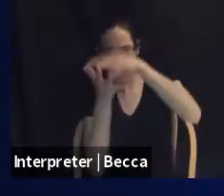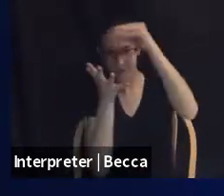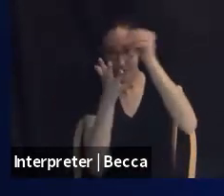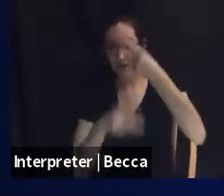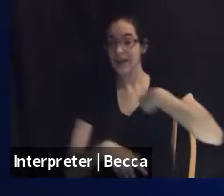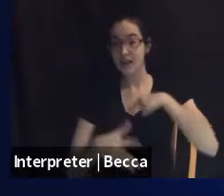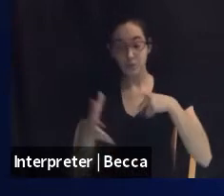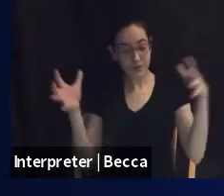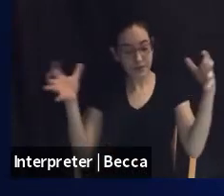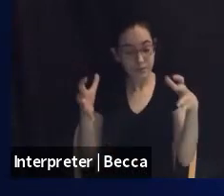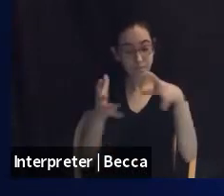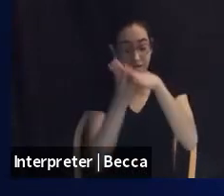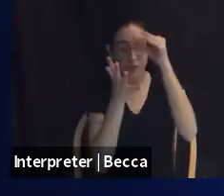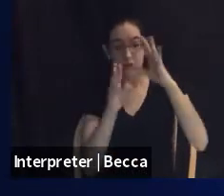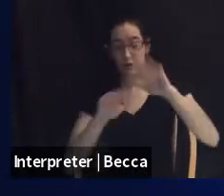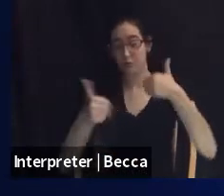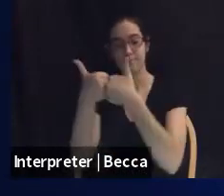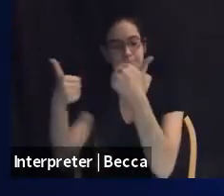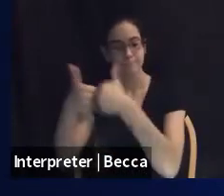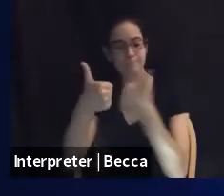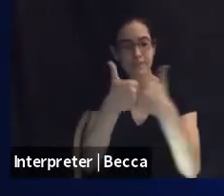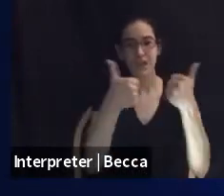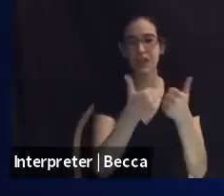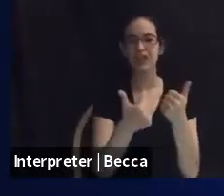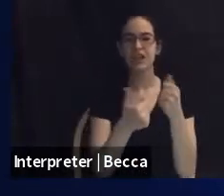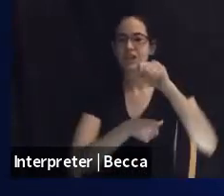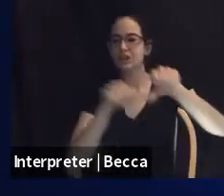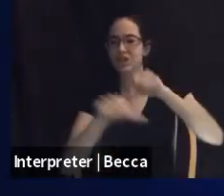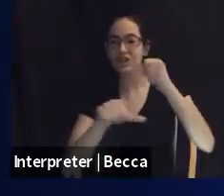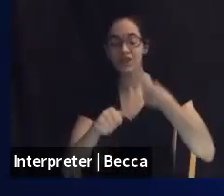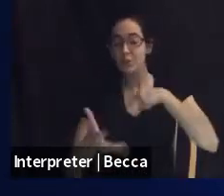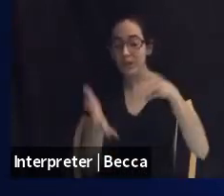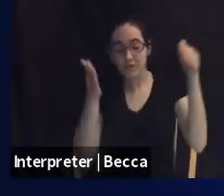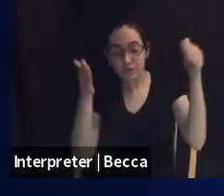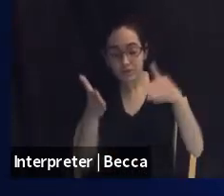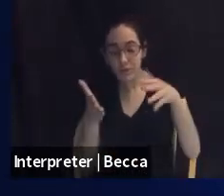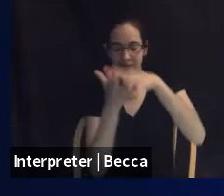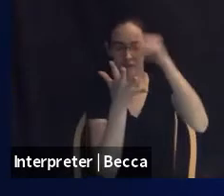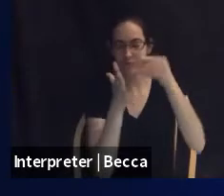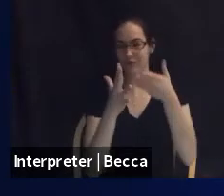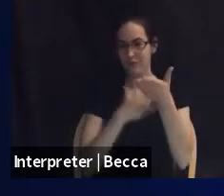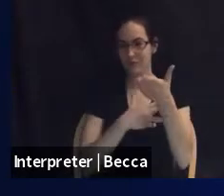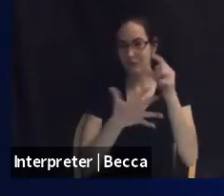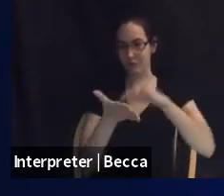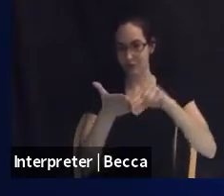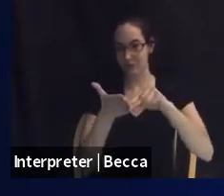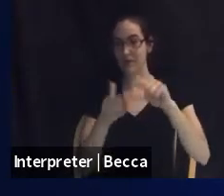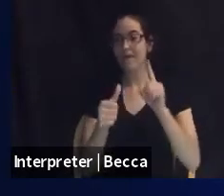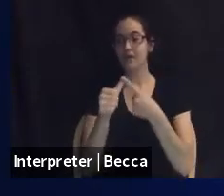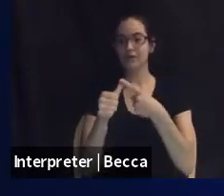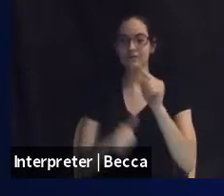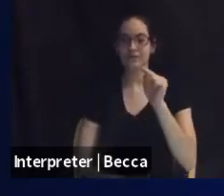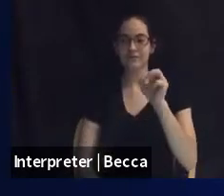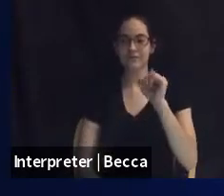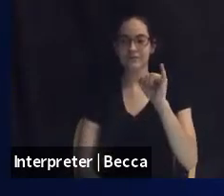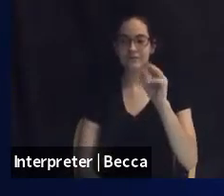learn and we're challenged by one another, we're devoted and we're committed to learning through scripture. 1 Timothy 4:13 says this,